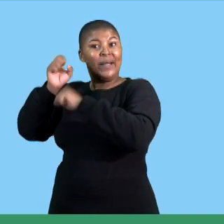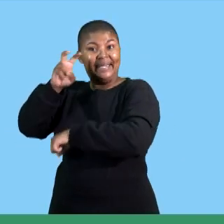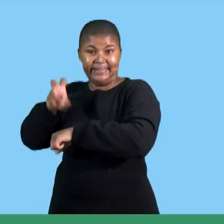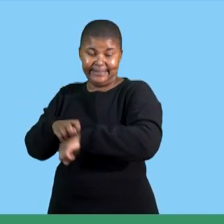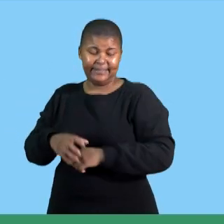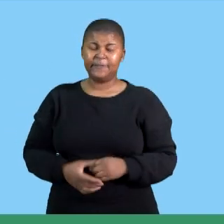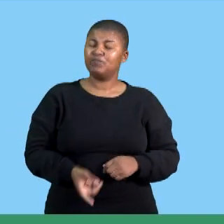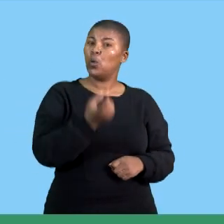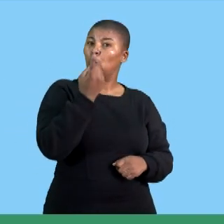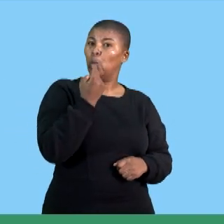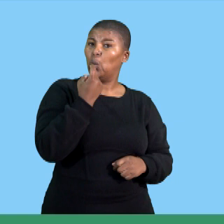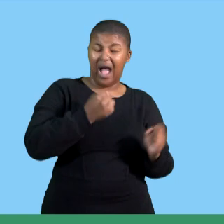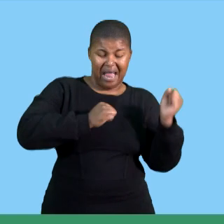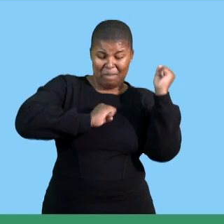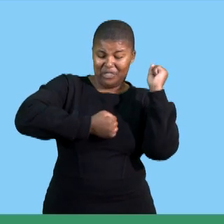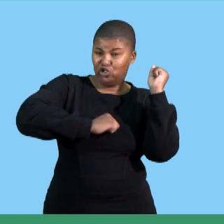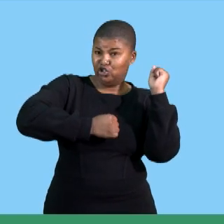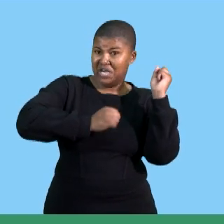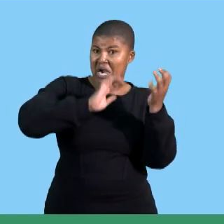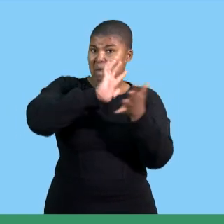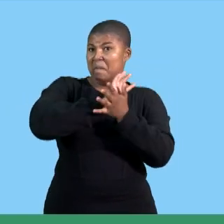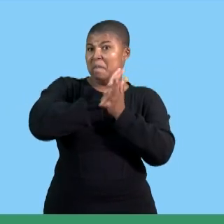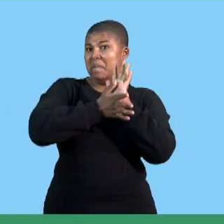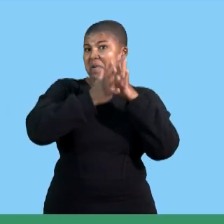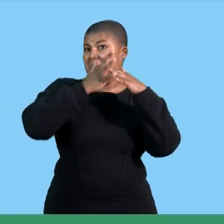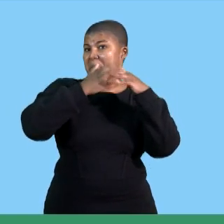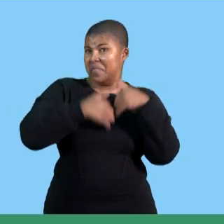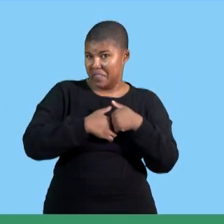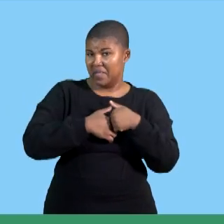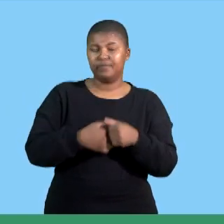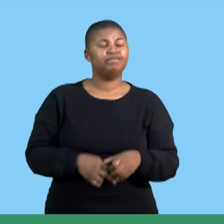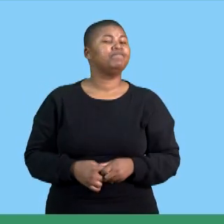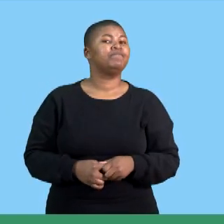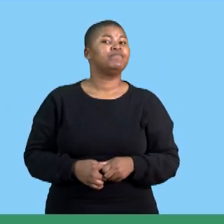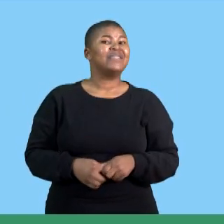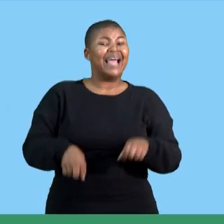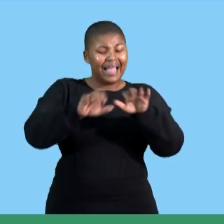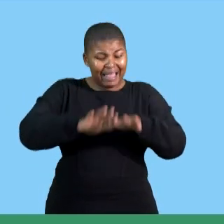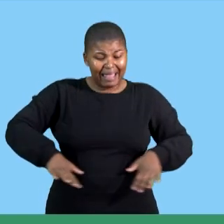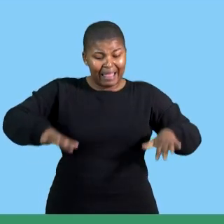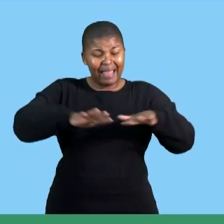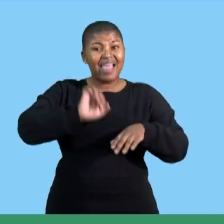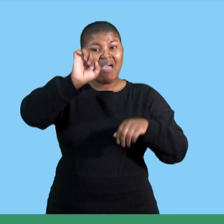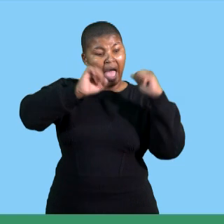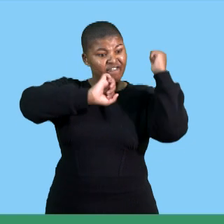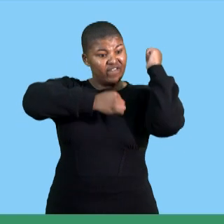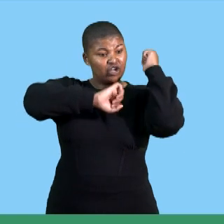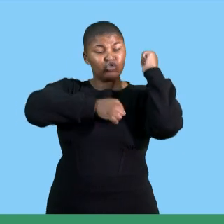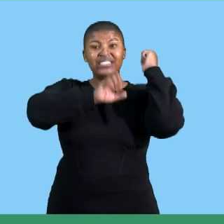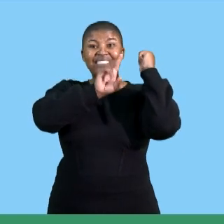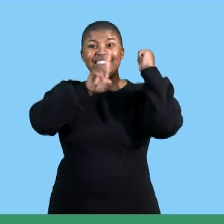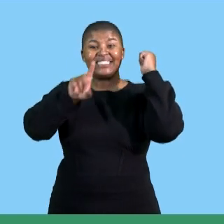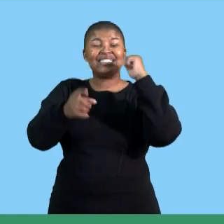in which DD is situated has electricity challenges, and one of the rooms caught fire